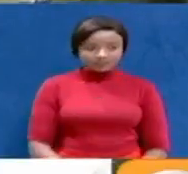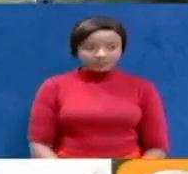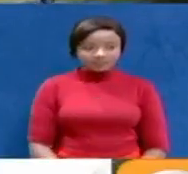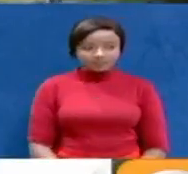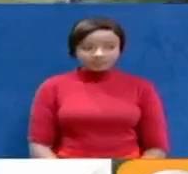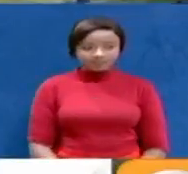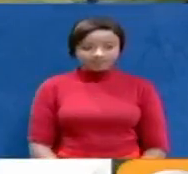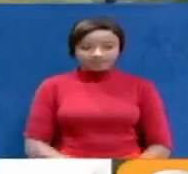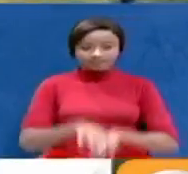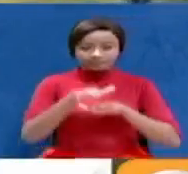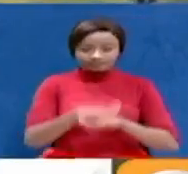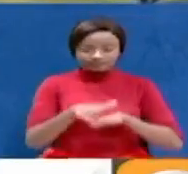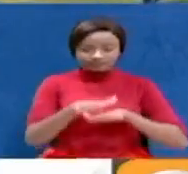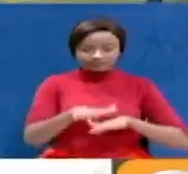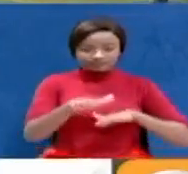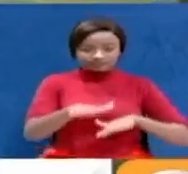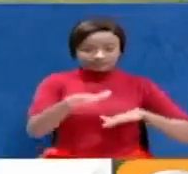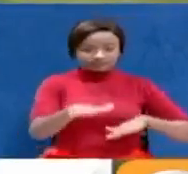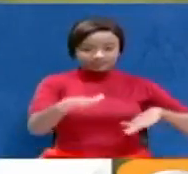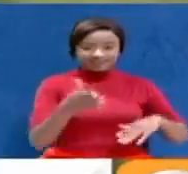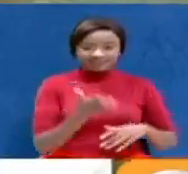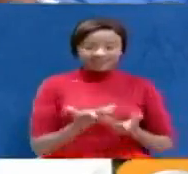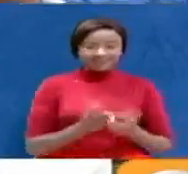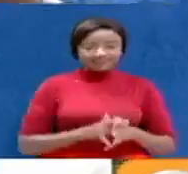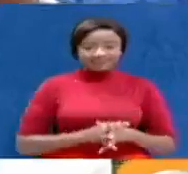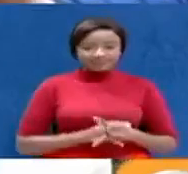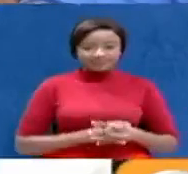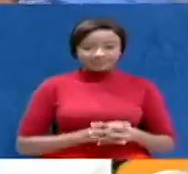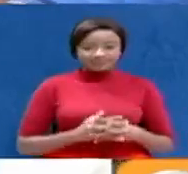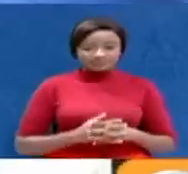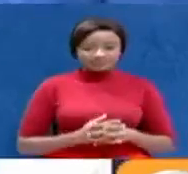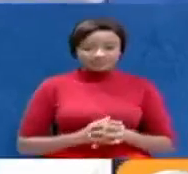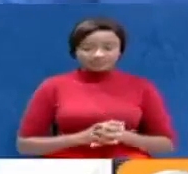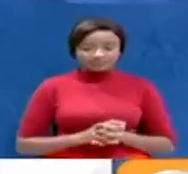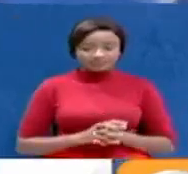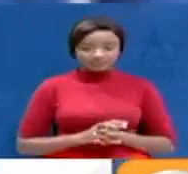a heavy traffic snarl-up has been a common sight here.